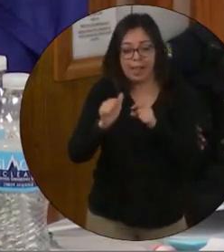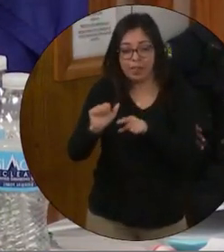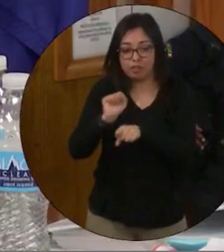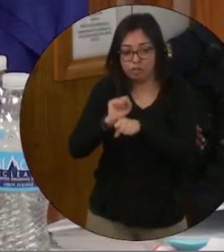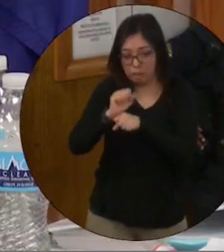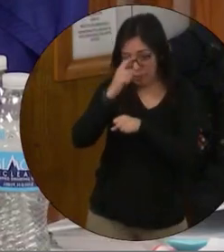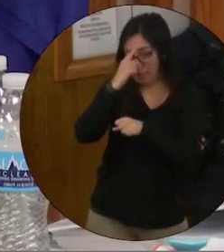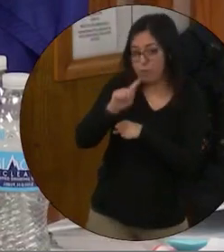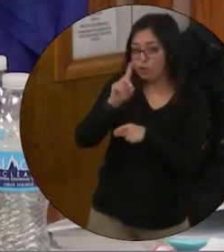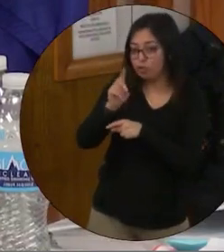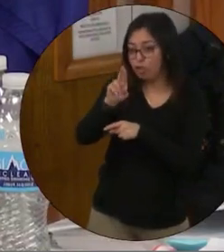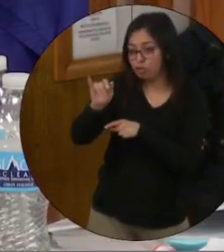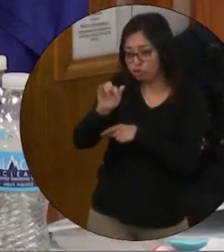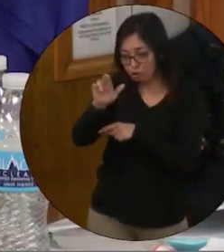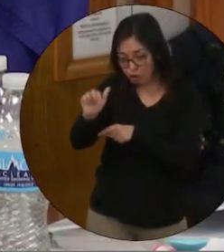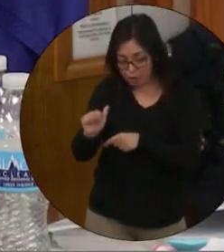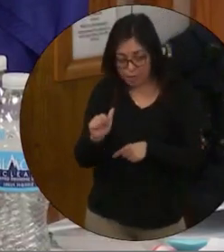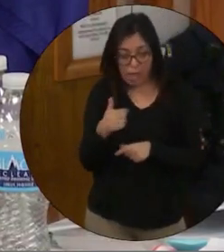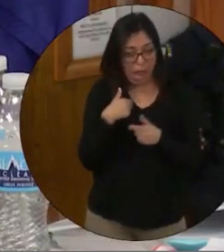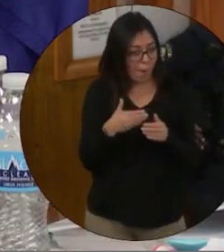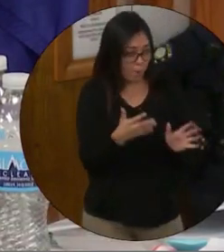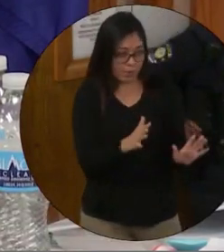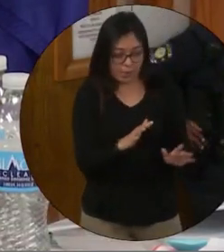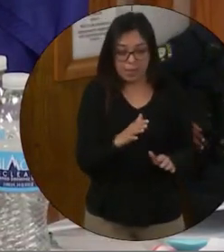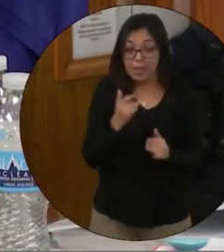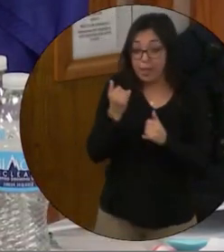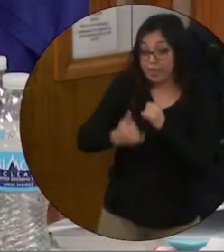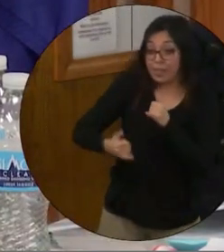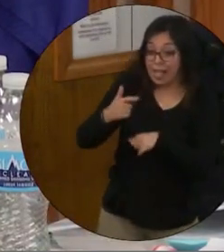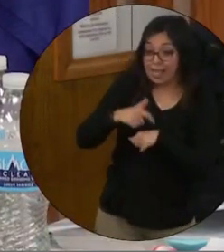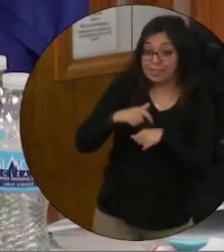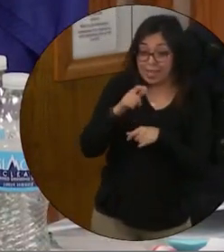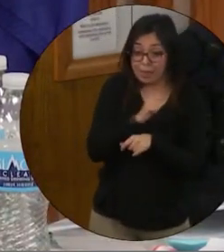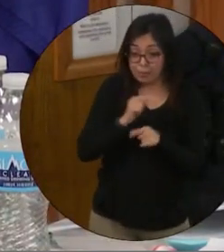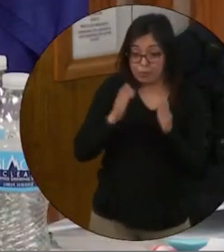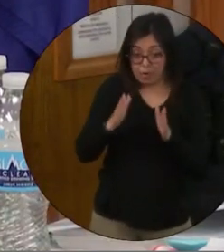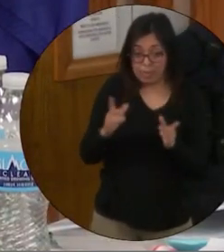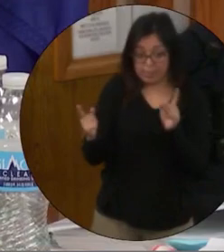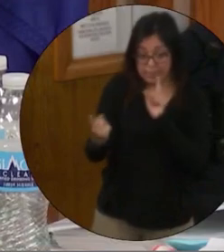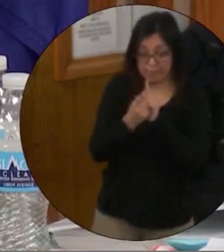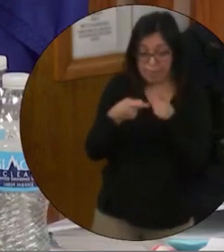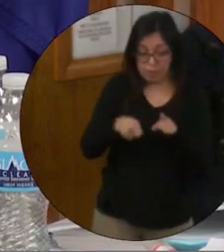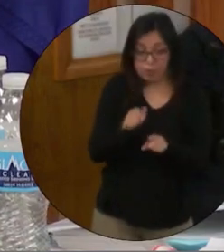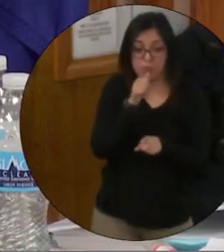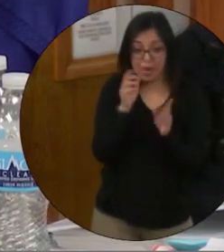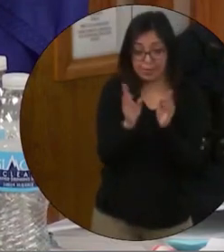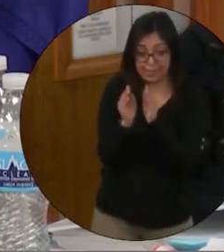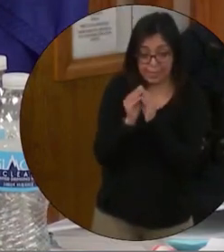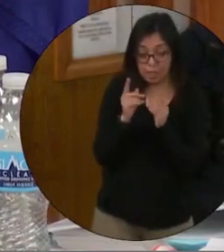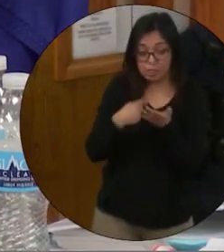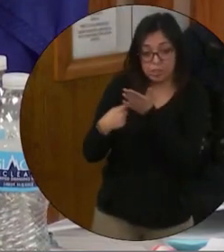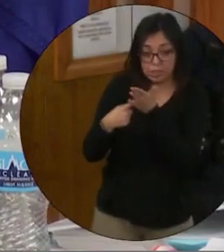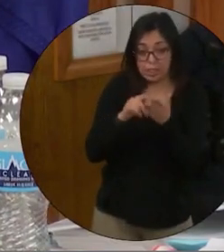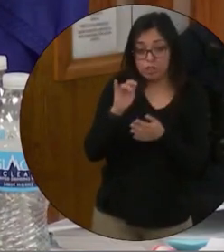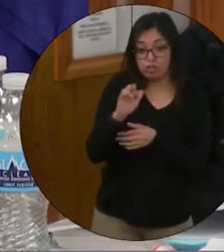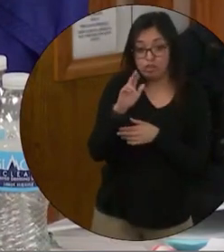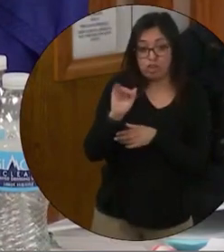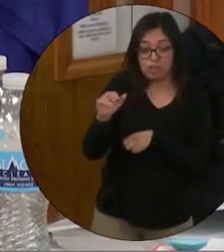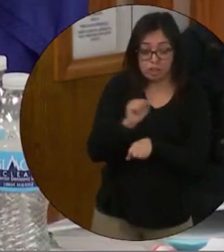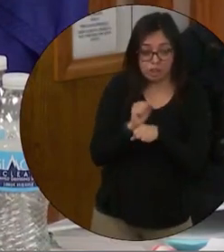of Dr. Jara. I'm almost done. The last time trustees met in closed session to discuss Dr. Jara's employment was April